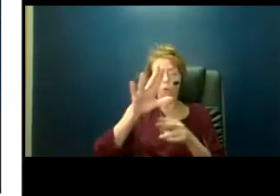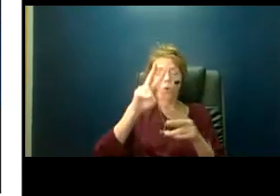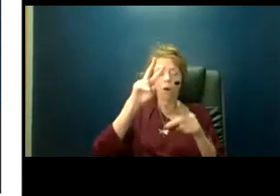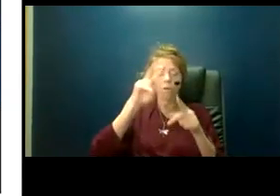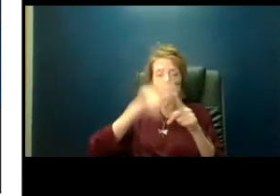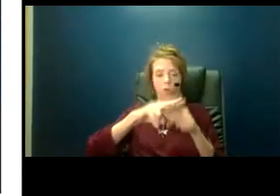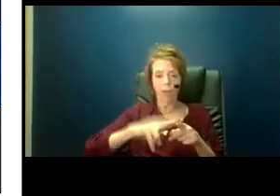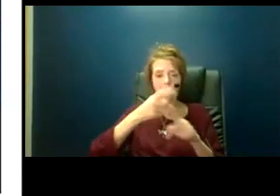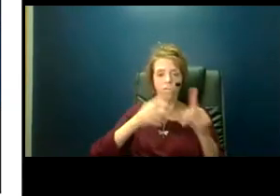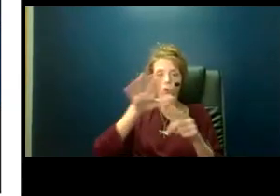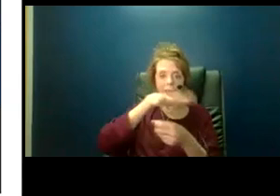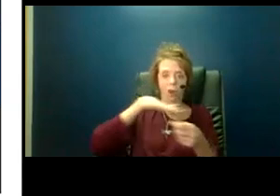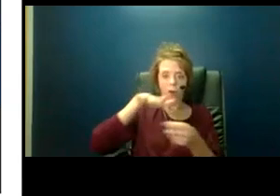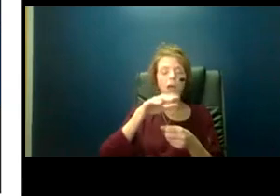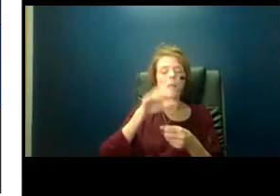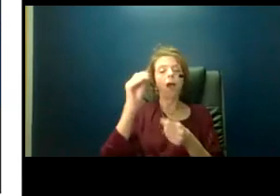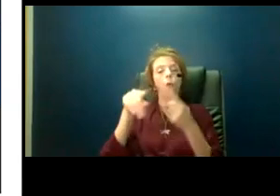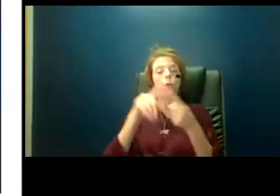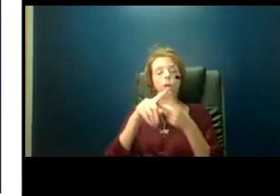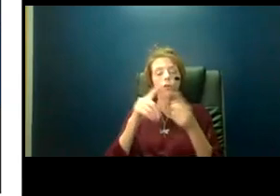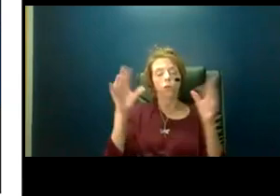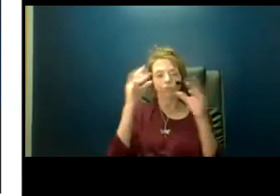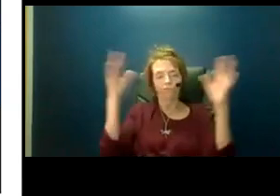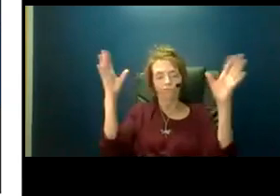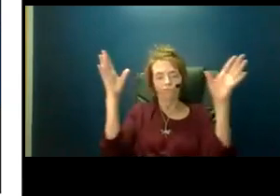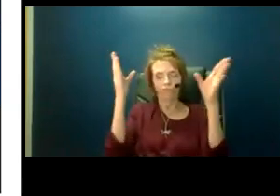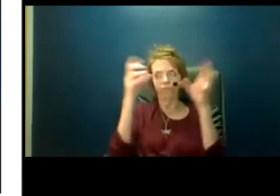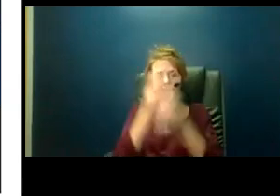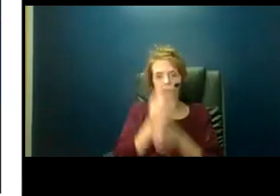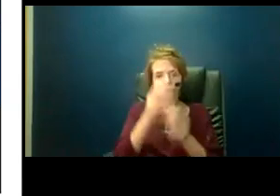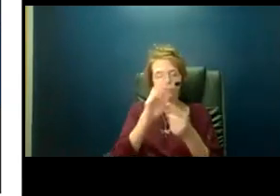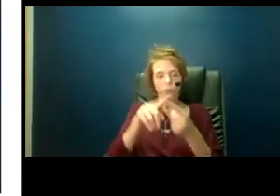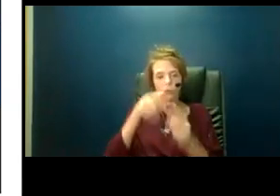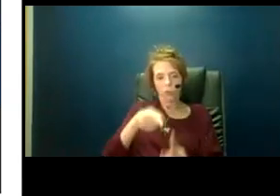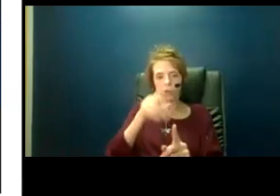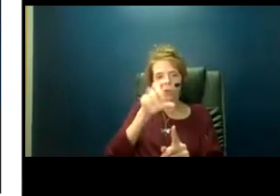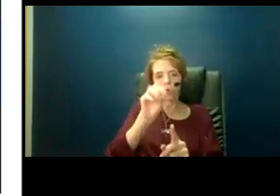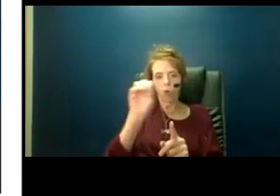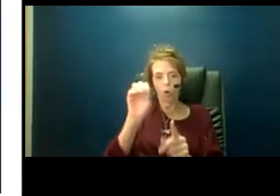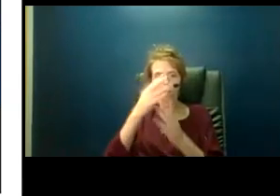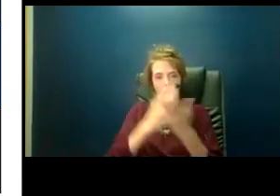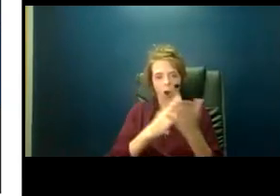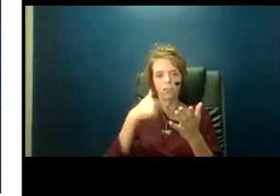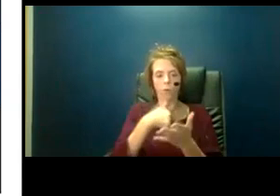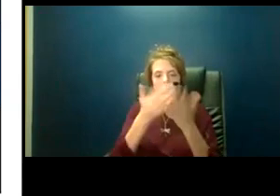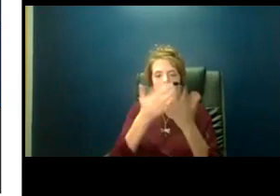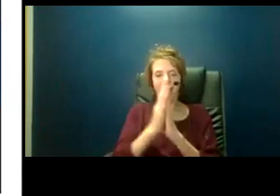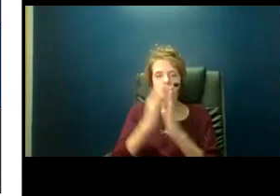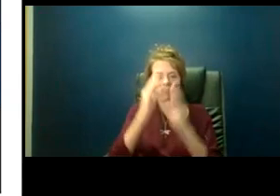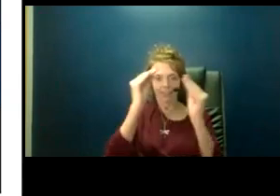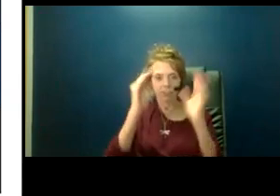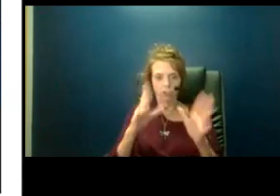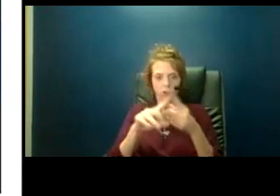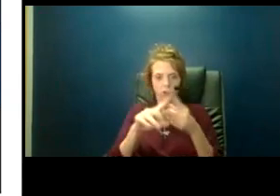And then when you distill it down to those core elements, and we're asking teachers to do the same thing with